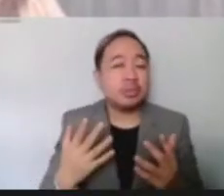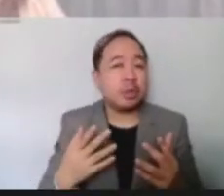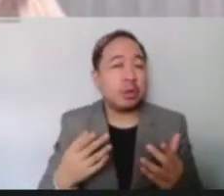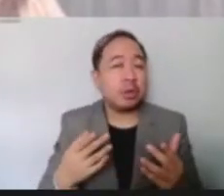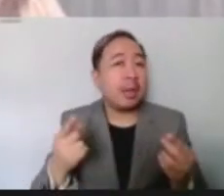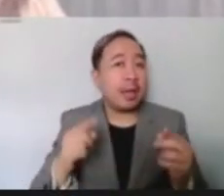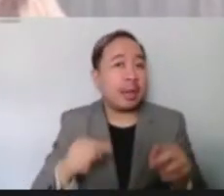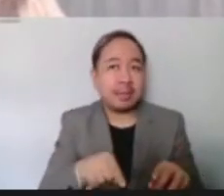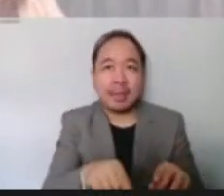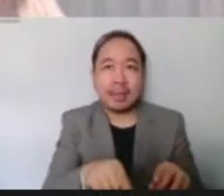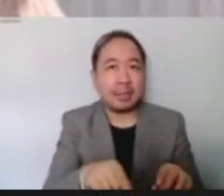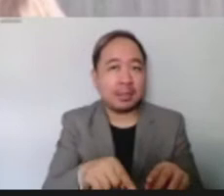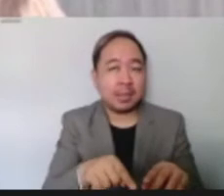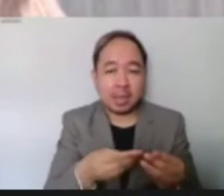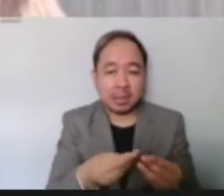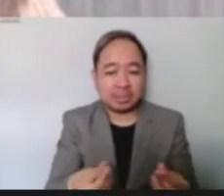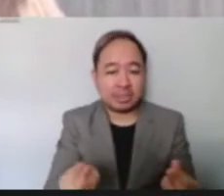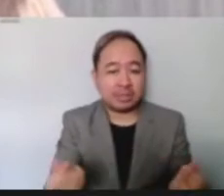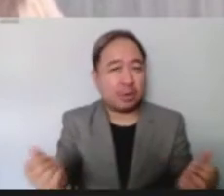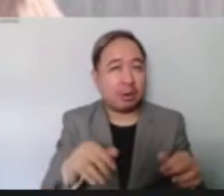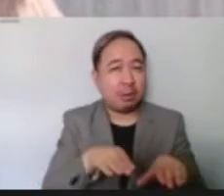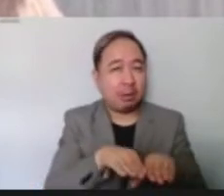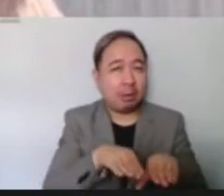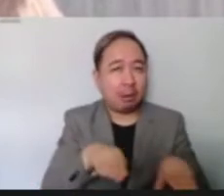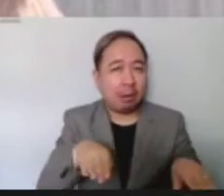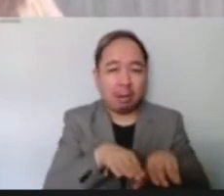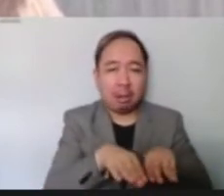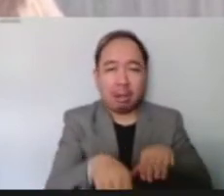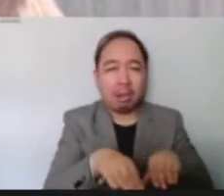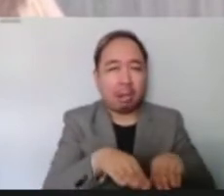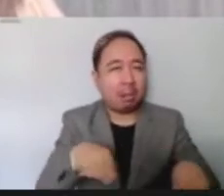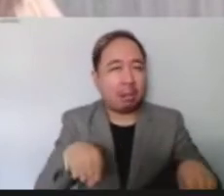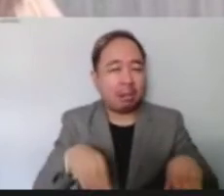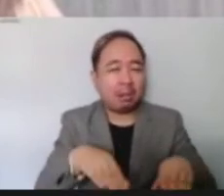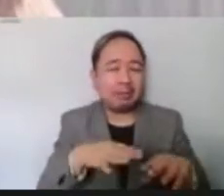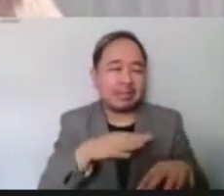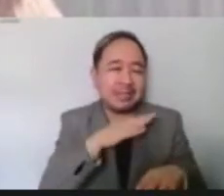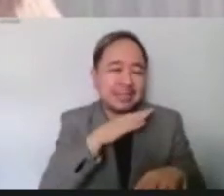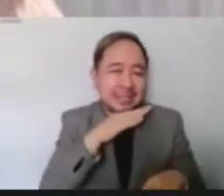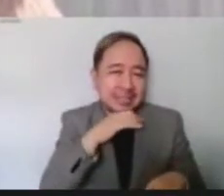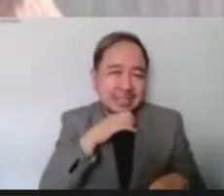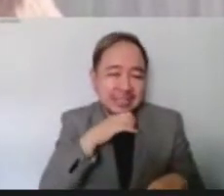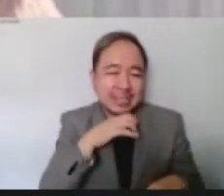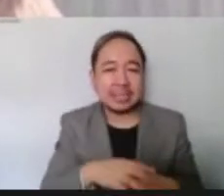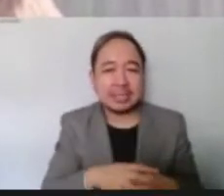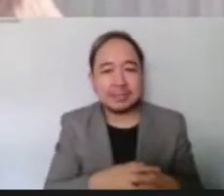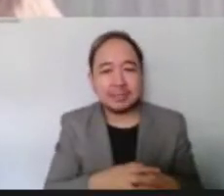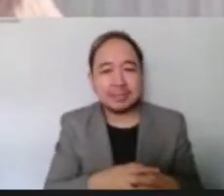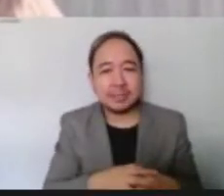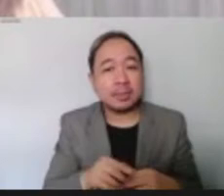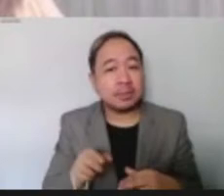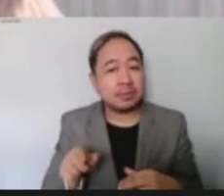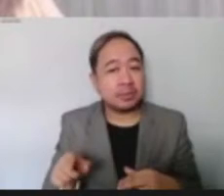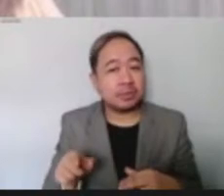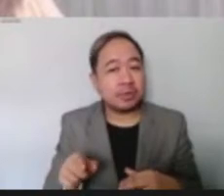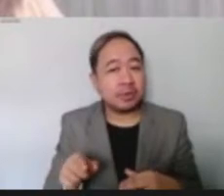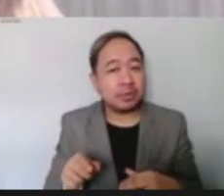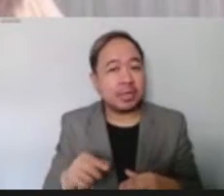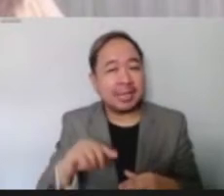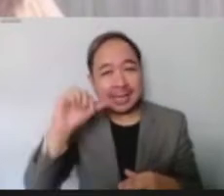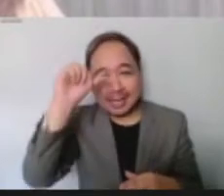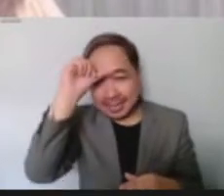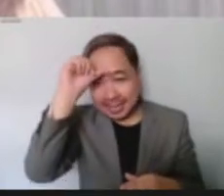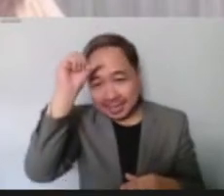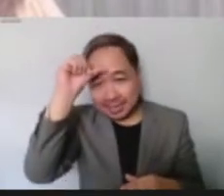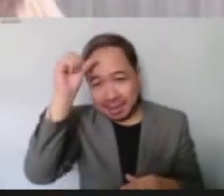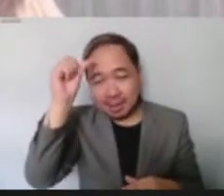soil erosion in the backdrop India Water Foundation as a knowledge party since 10 years meghalayb is in Development